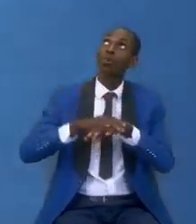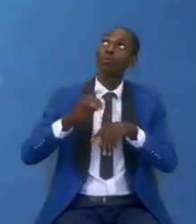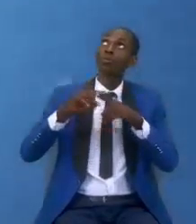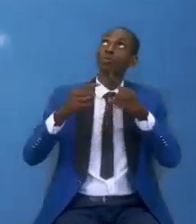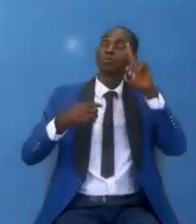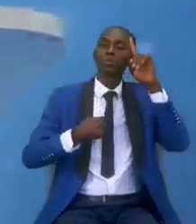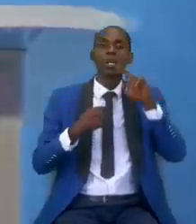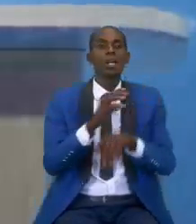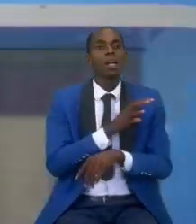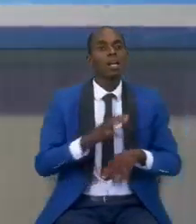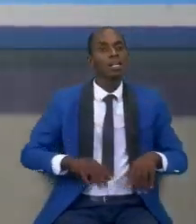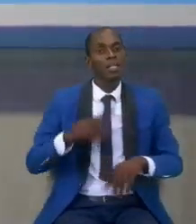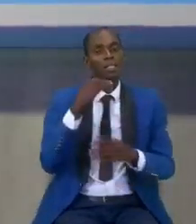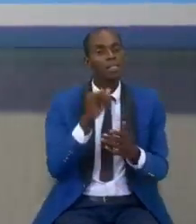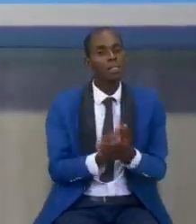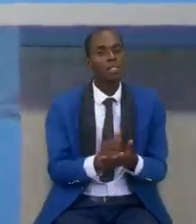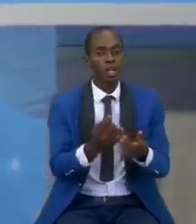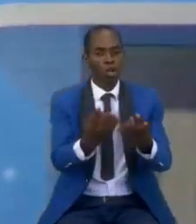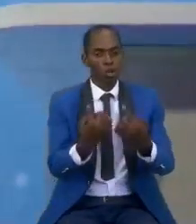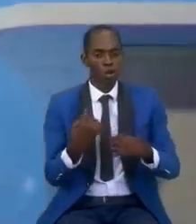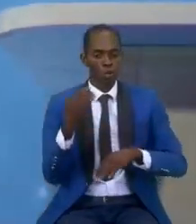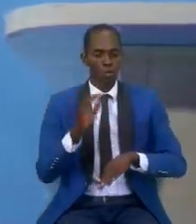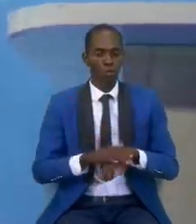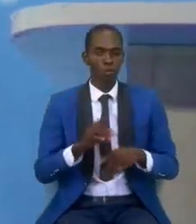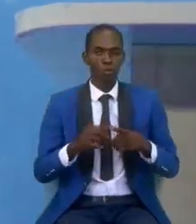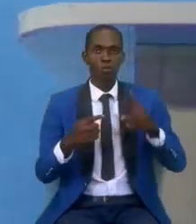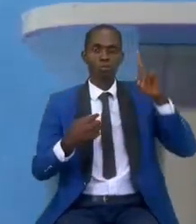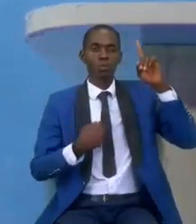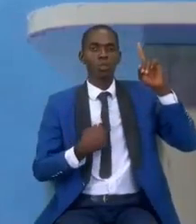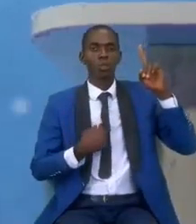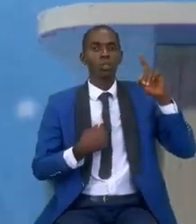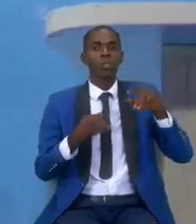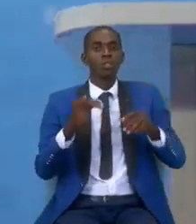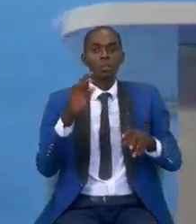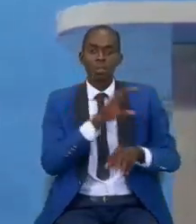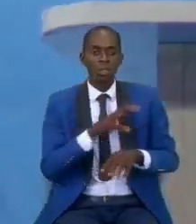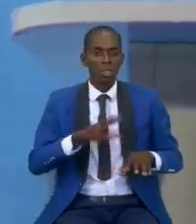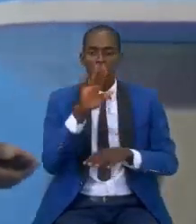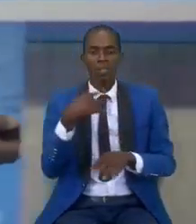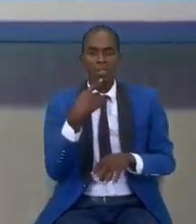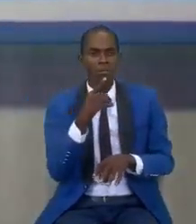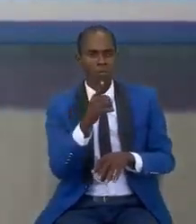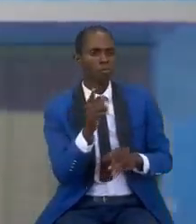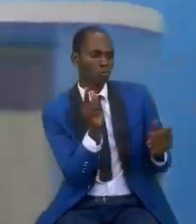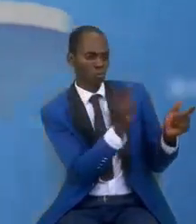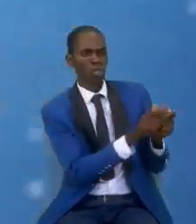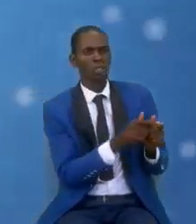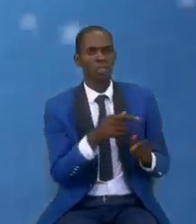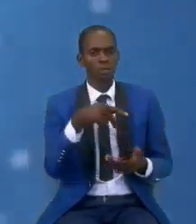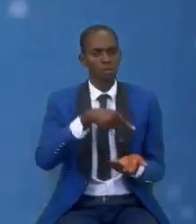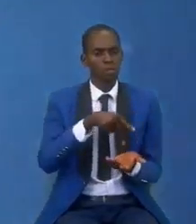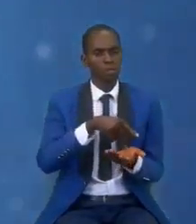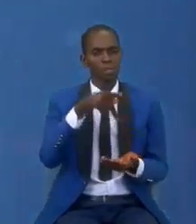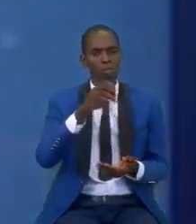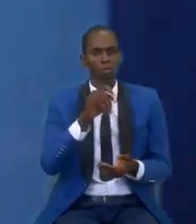to Peter, St. Peter. And John was around. He didn't say, go to St. John. Can I tell you, the mother